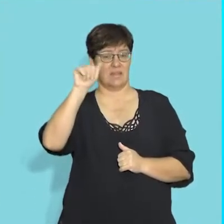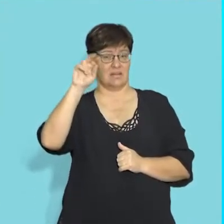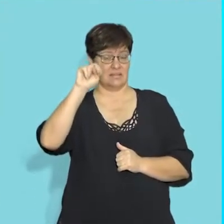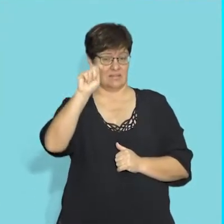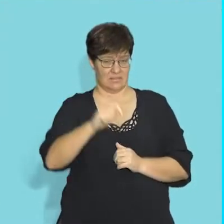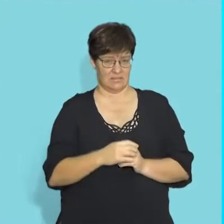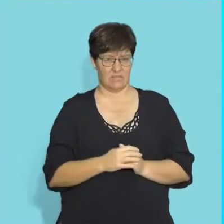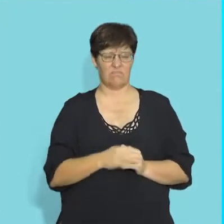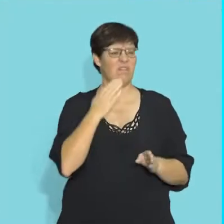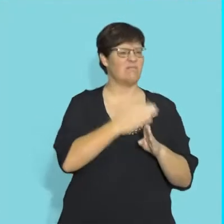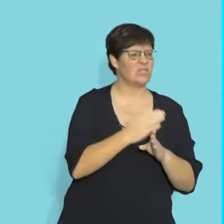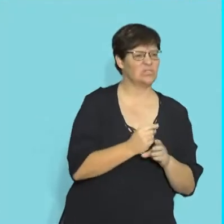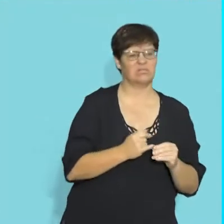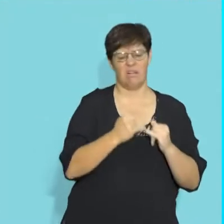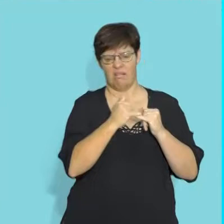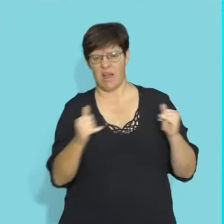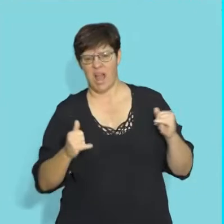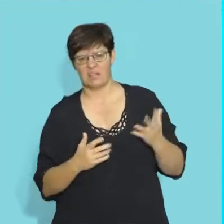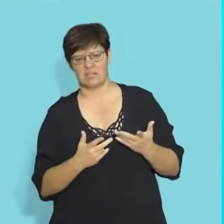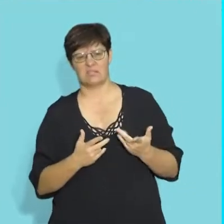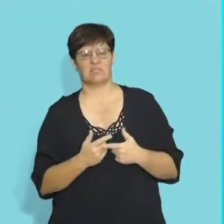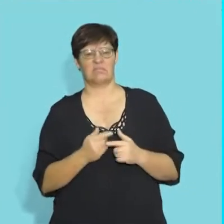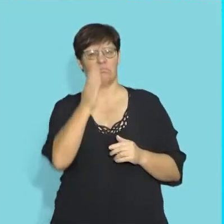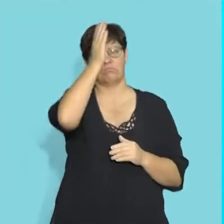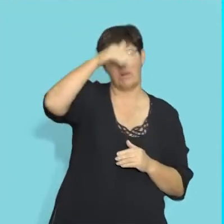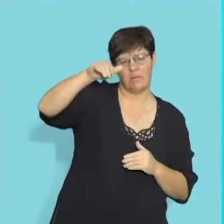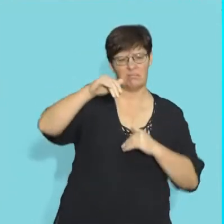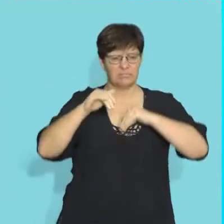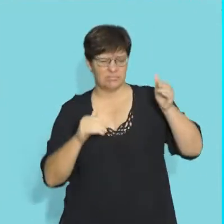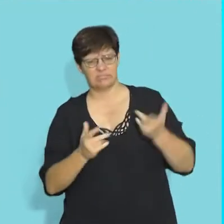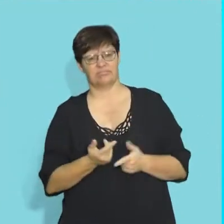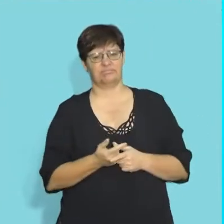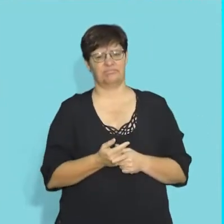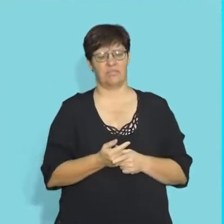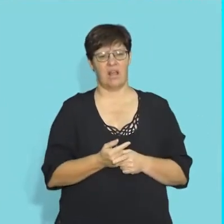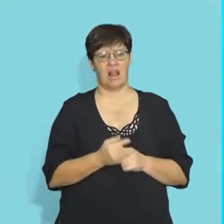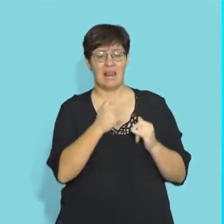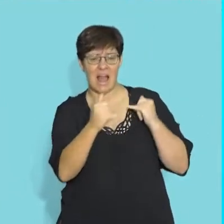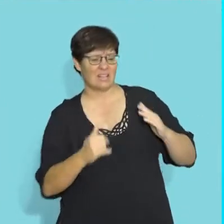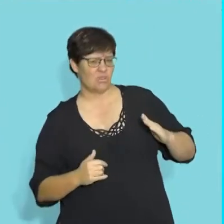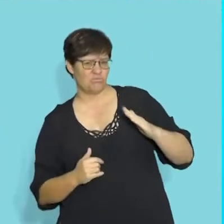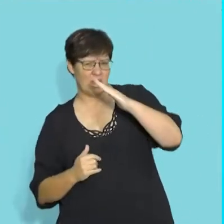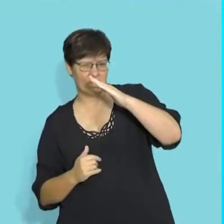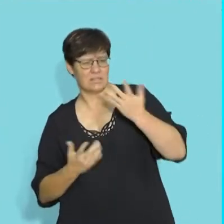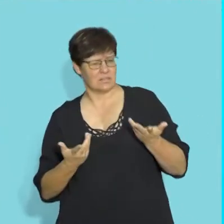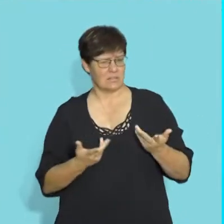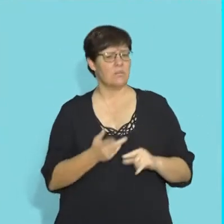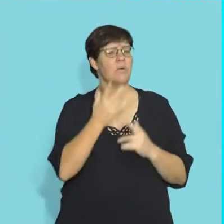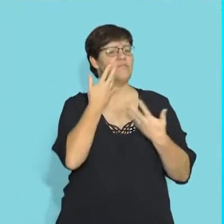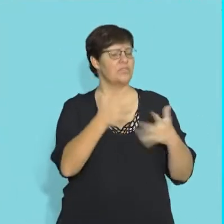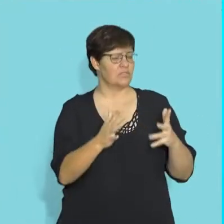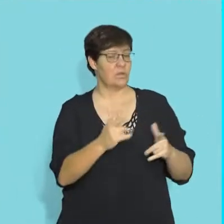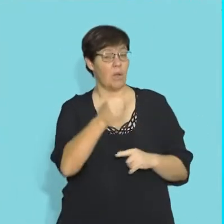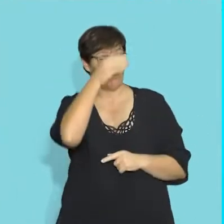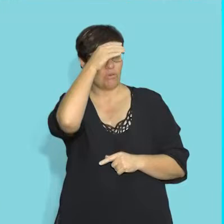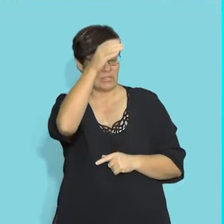straight lines, we've done parabolas, and we've spoken about average gradients. But I just want to go back there. I want to make sure that we've got